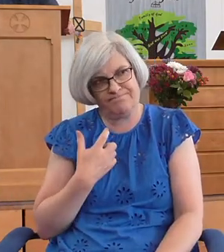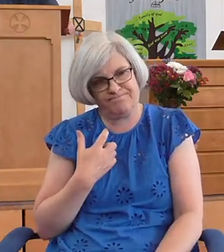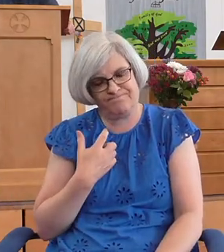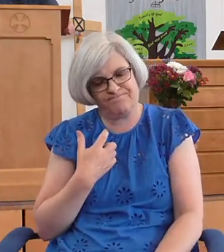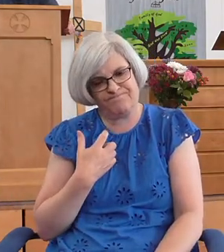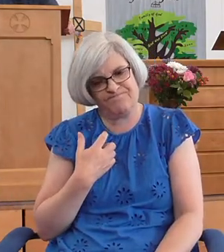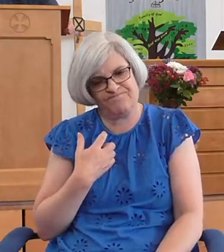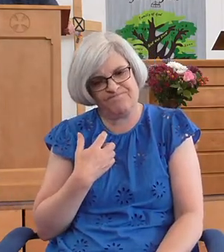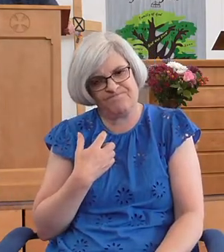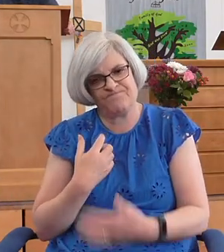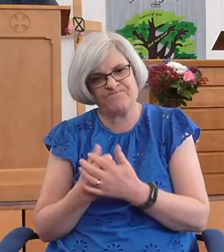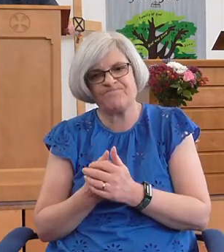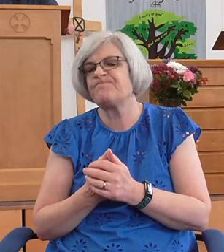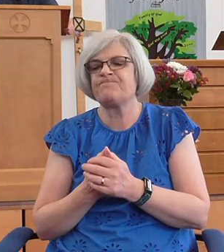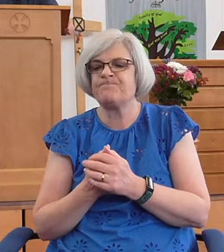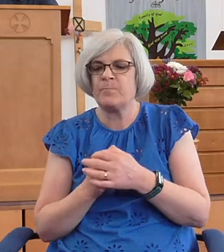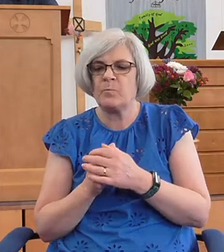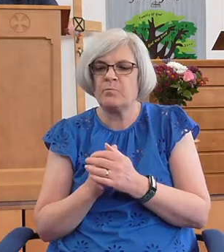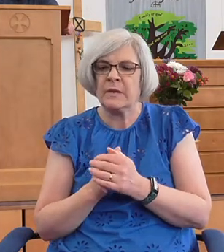desert.